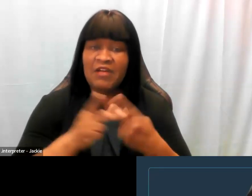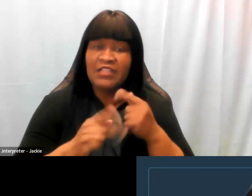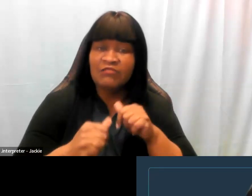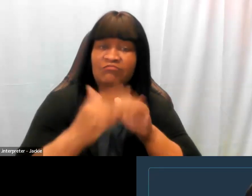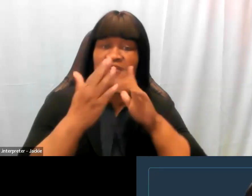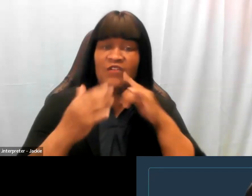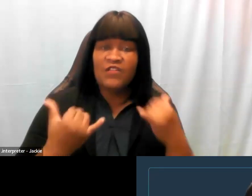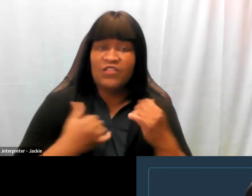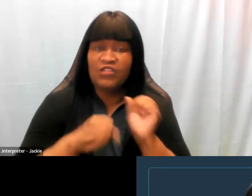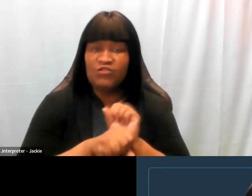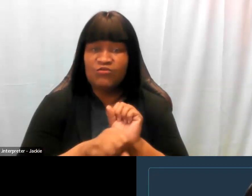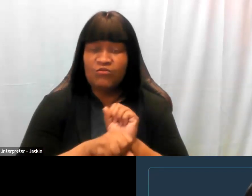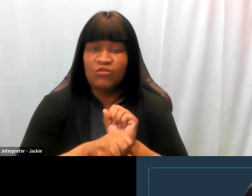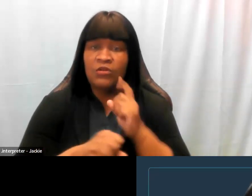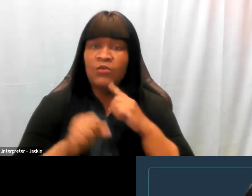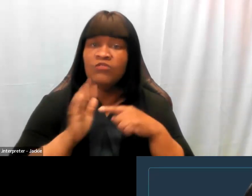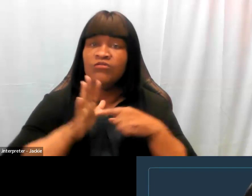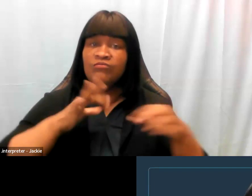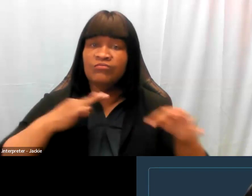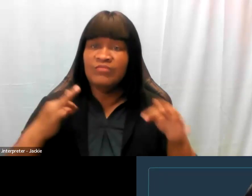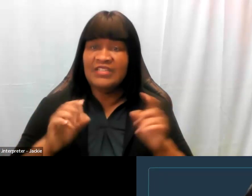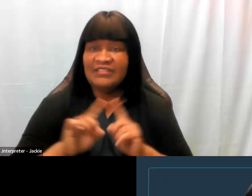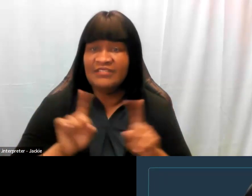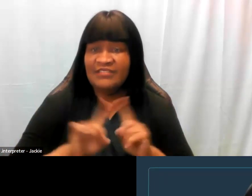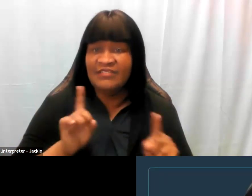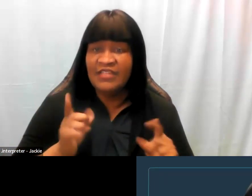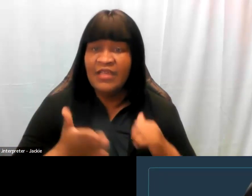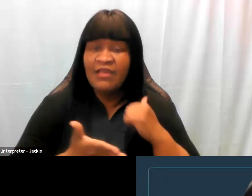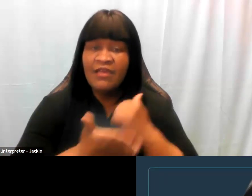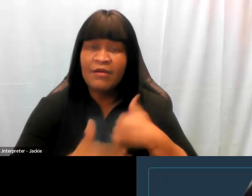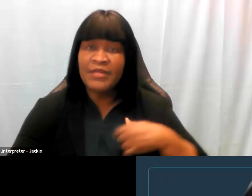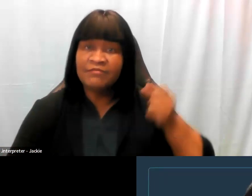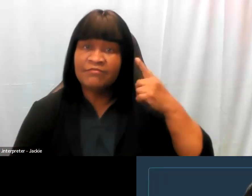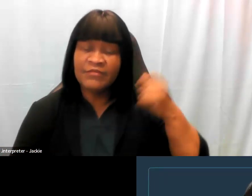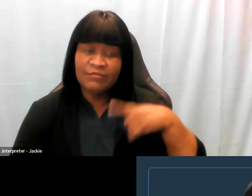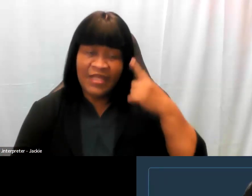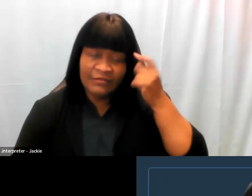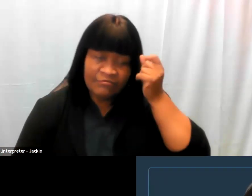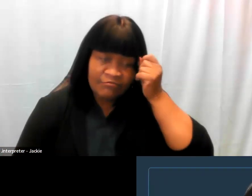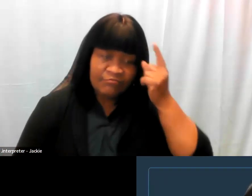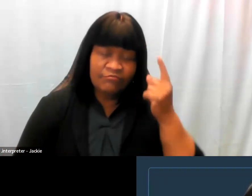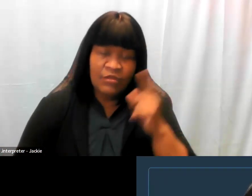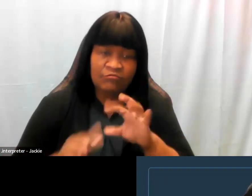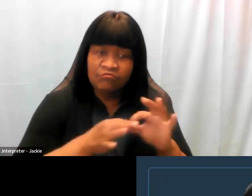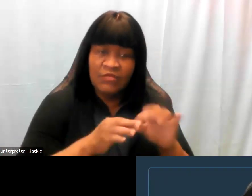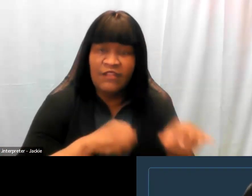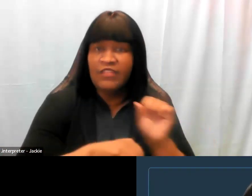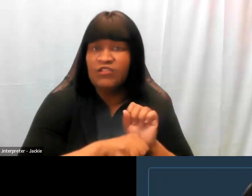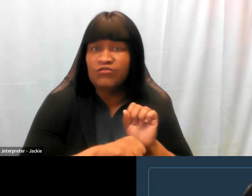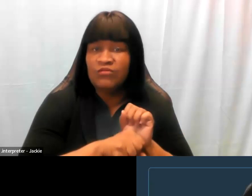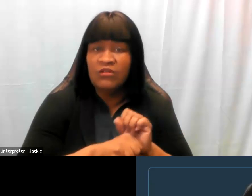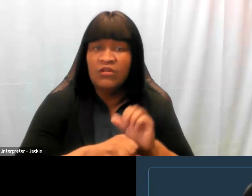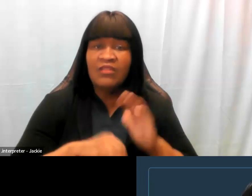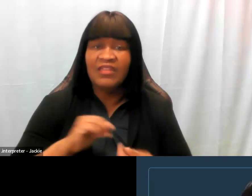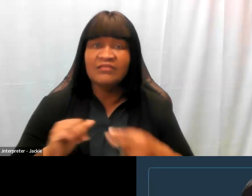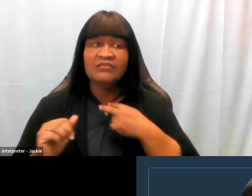to highlight the differences because it helps me expand my thinking and approach to do this work rather than being stuck